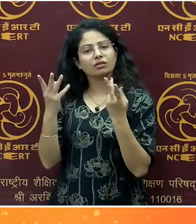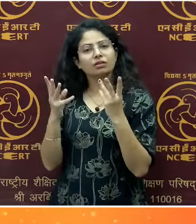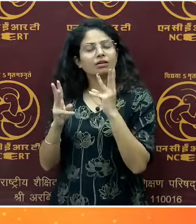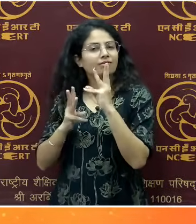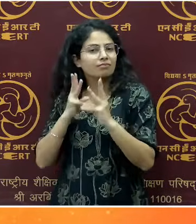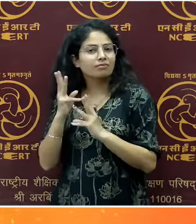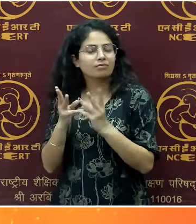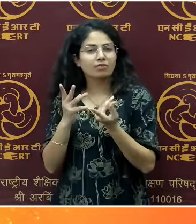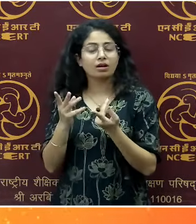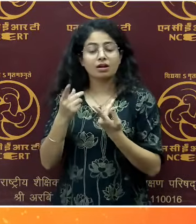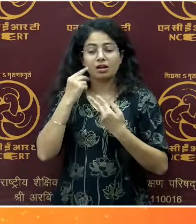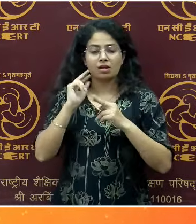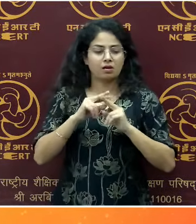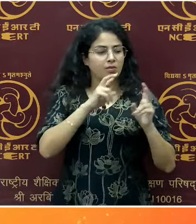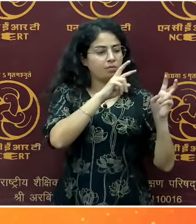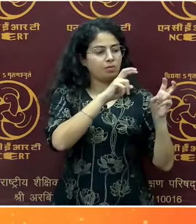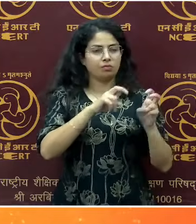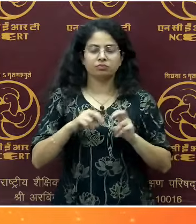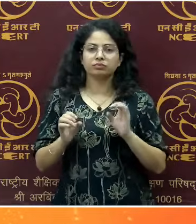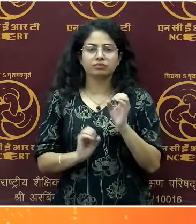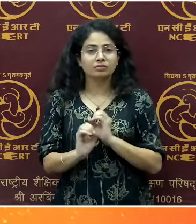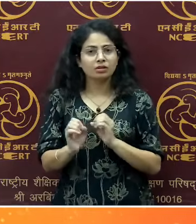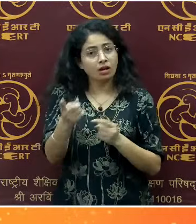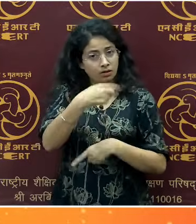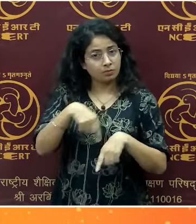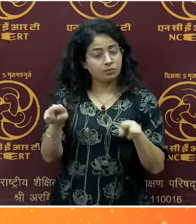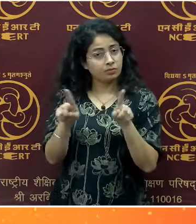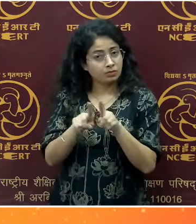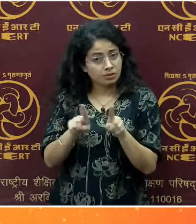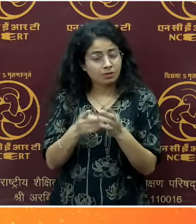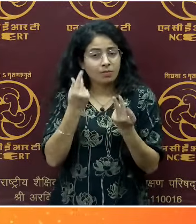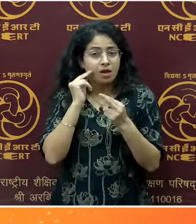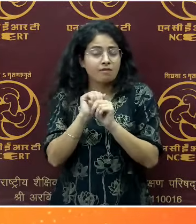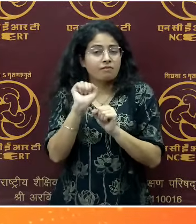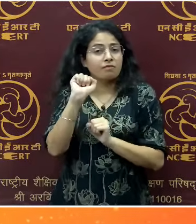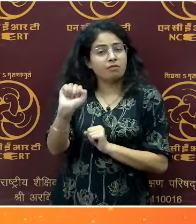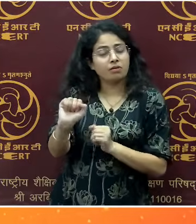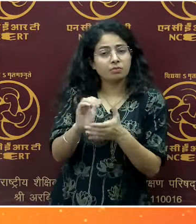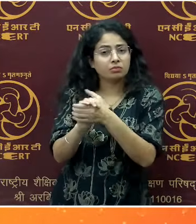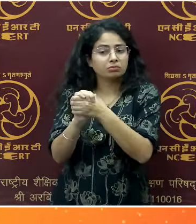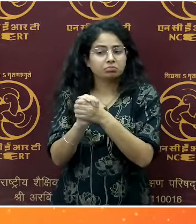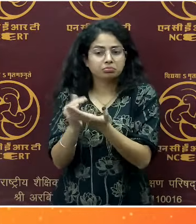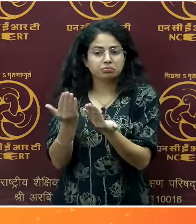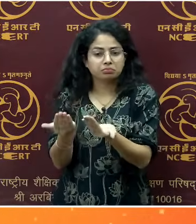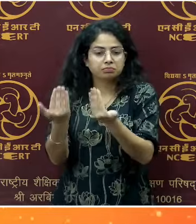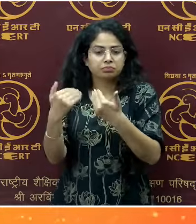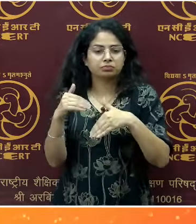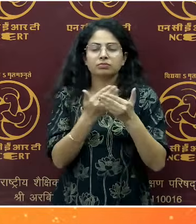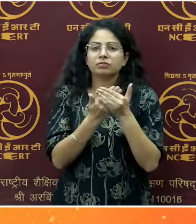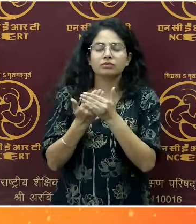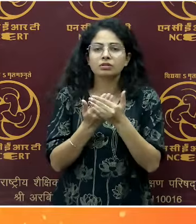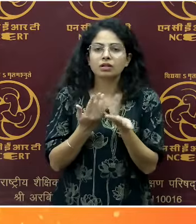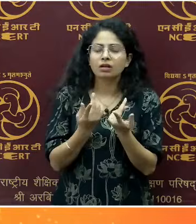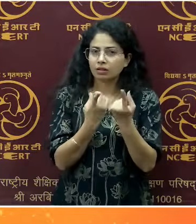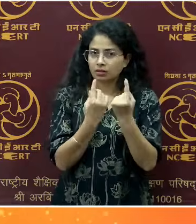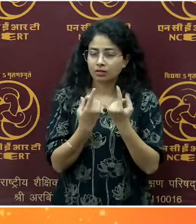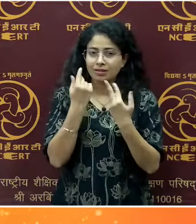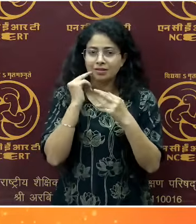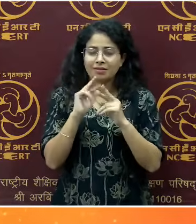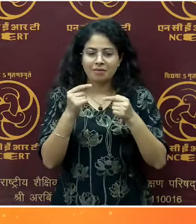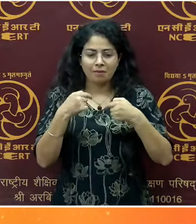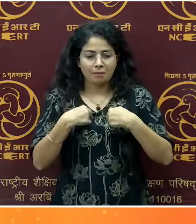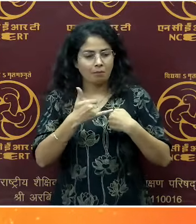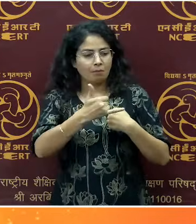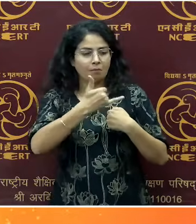to check on him. Do you check on your friends when they are not going to school? Absolutely, we do. So when my friends do not